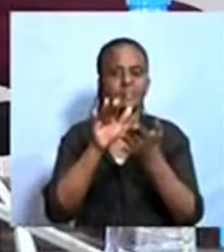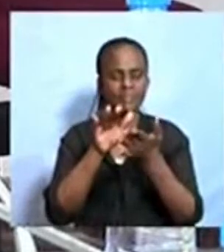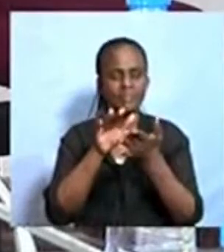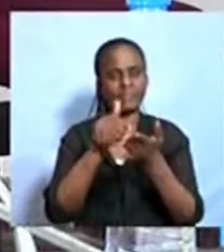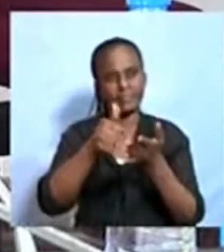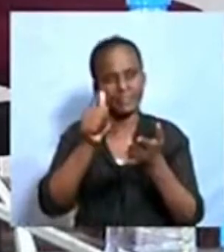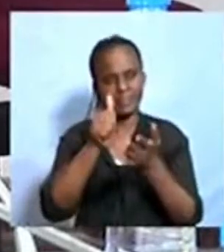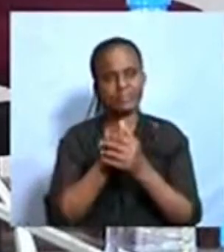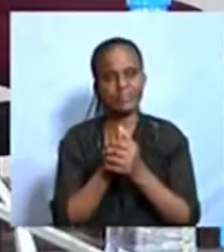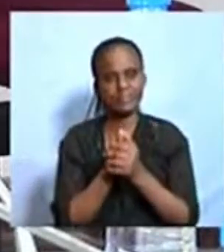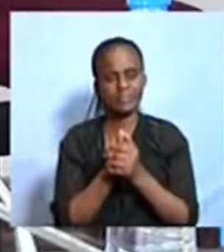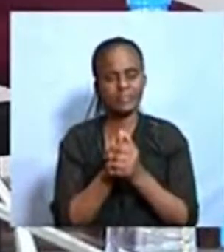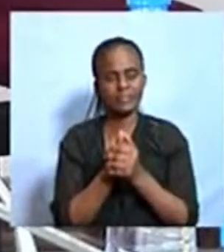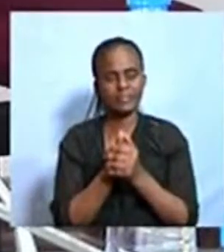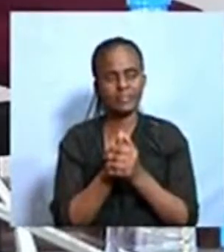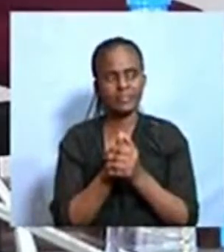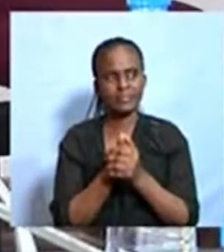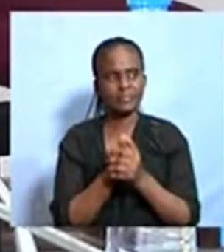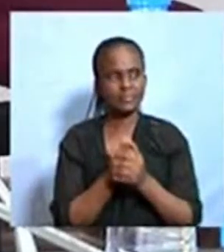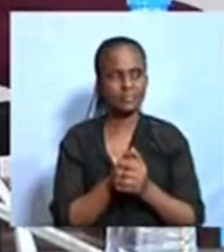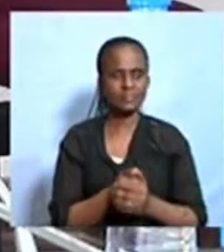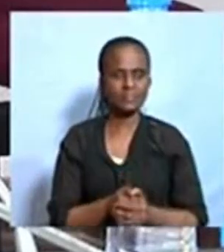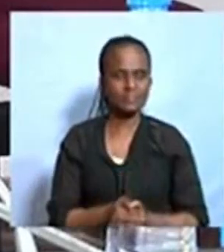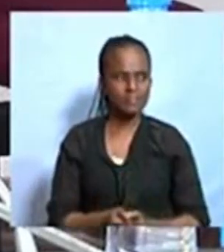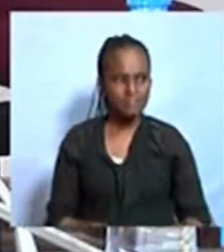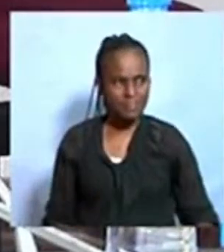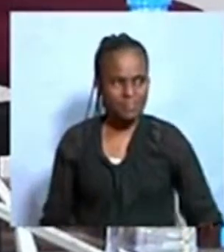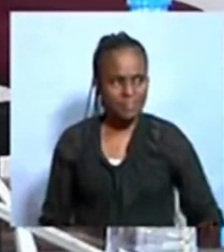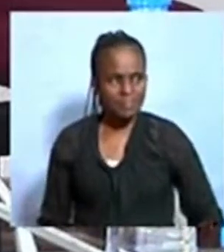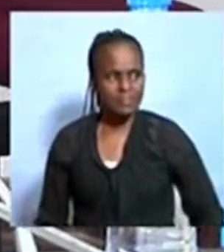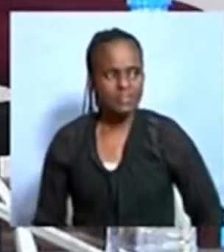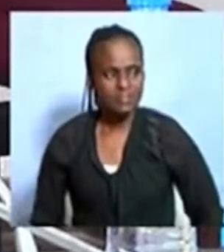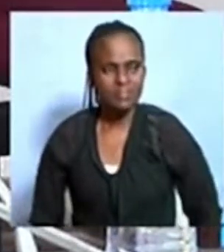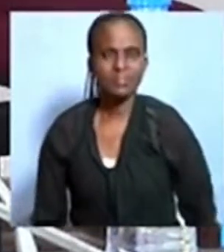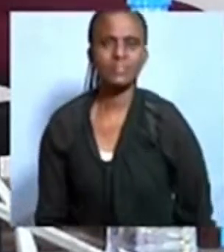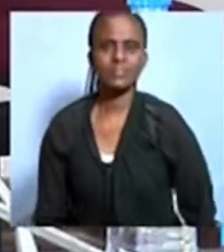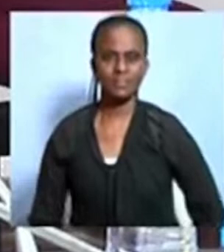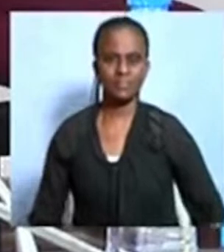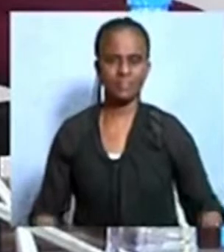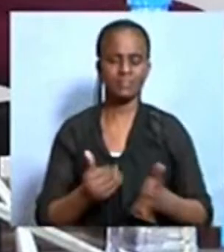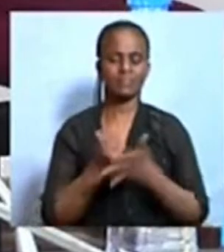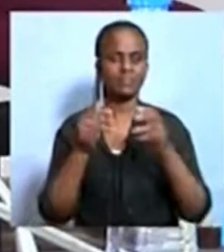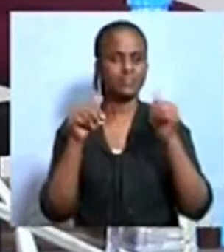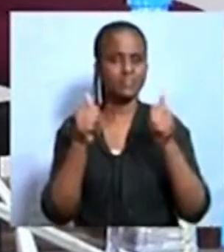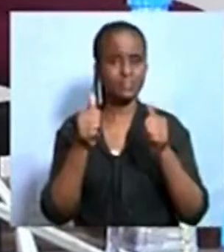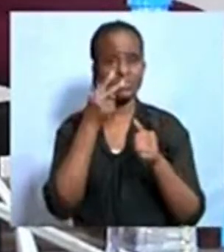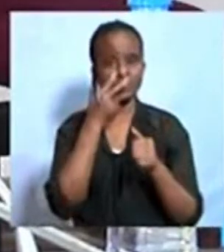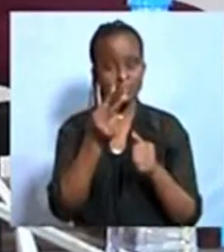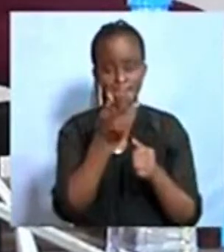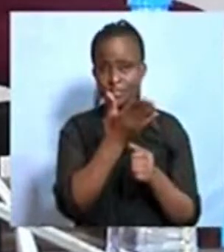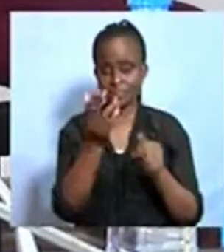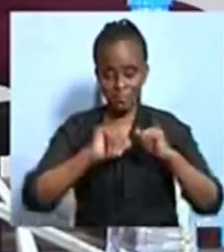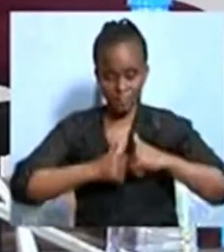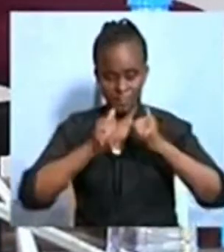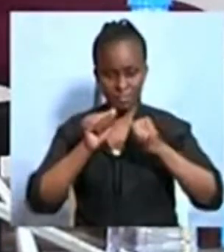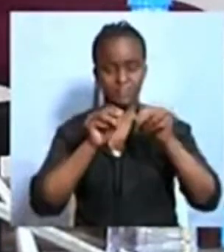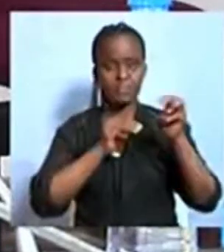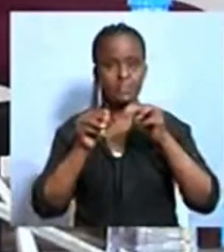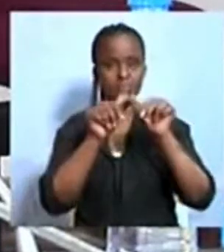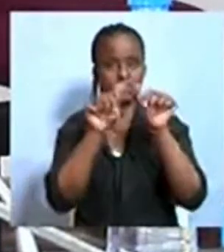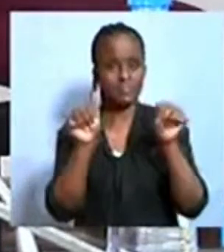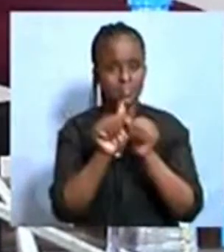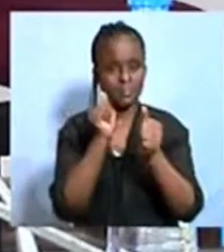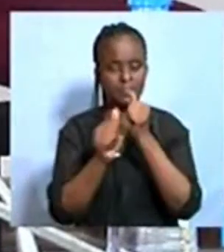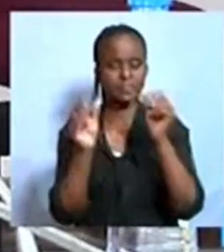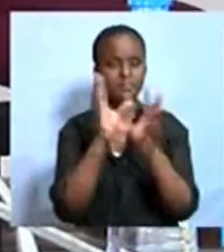itself. Then in terms of how well, looking at how well we can manage the areas that have been